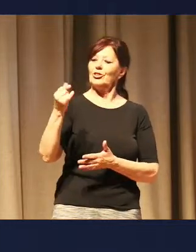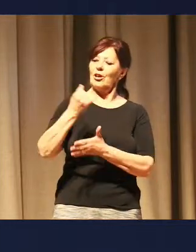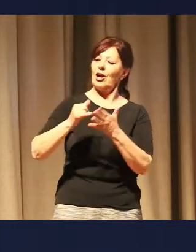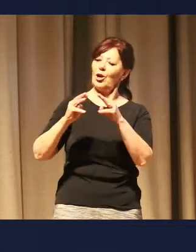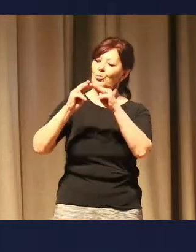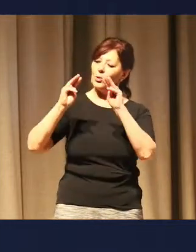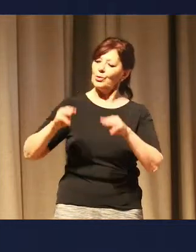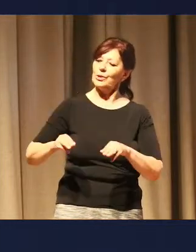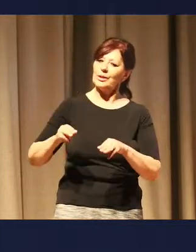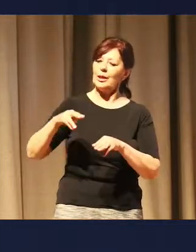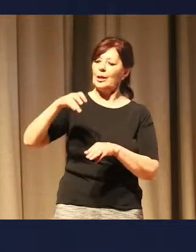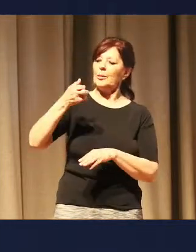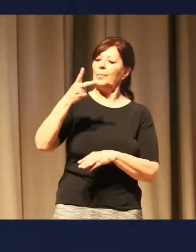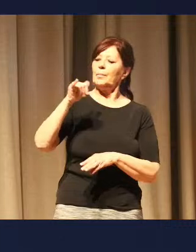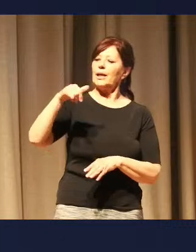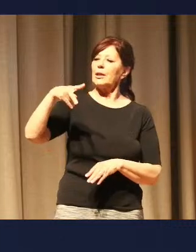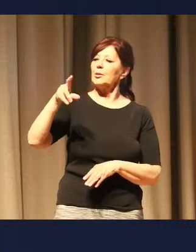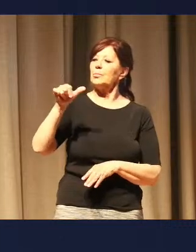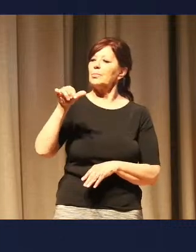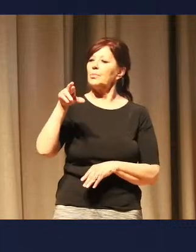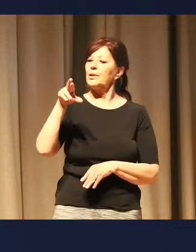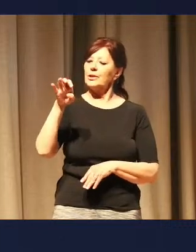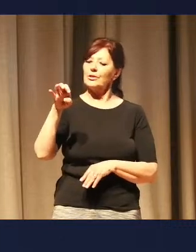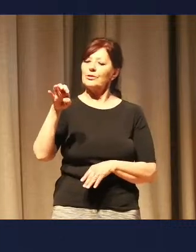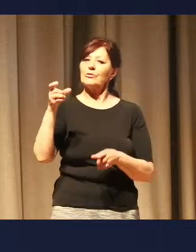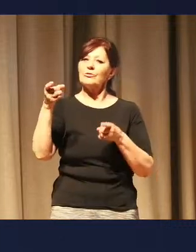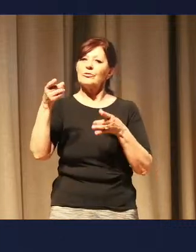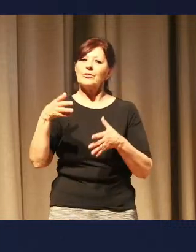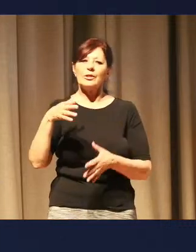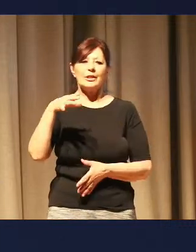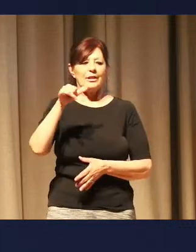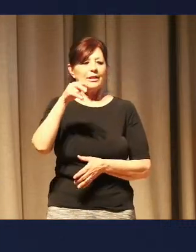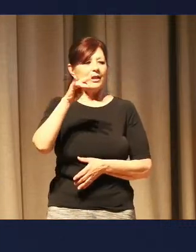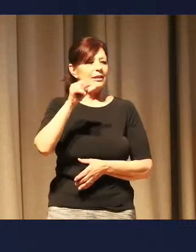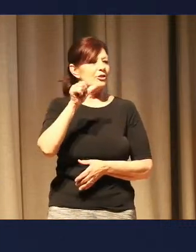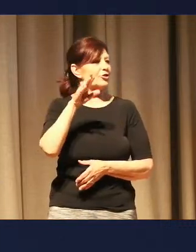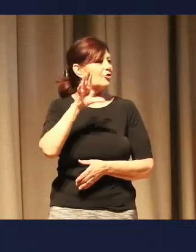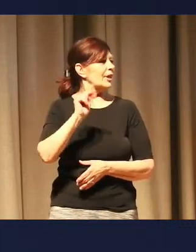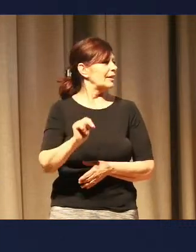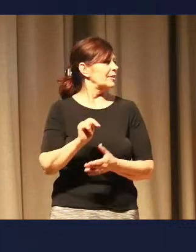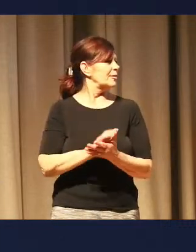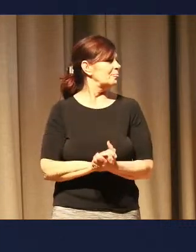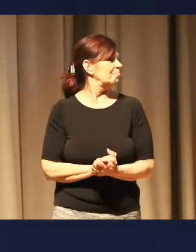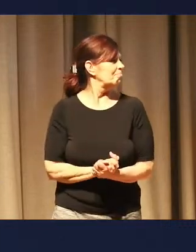Museum Peggy Pierce Elvin Director, Yane Seren.